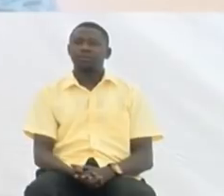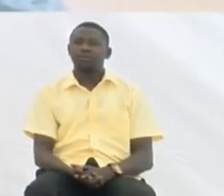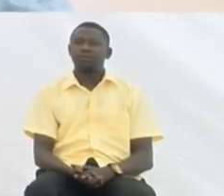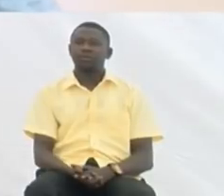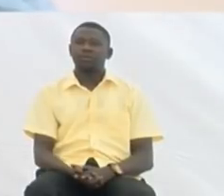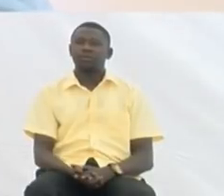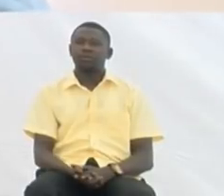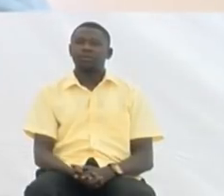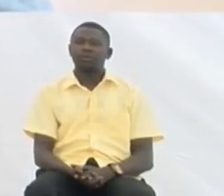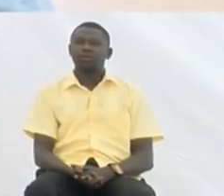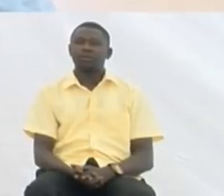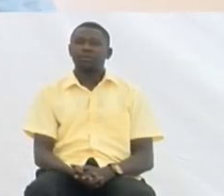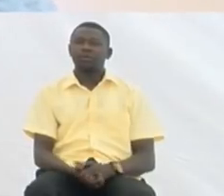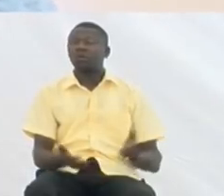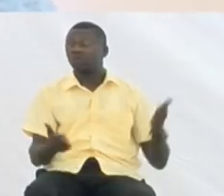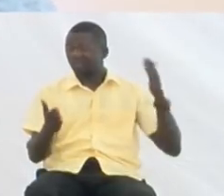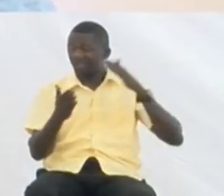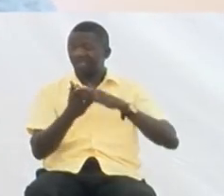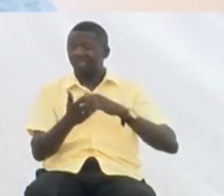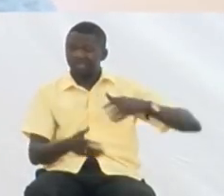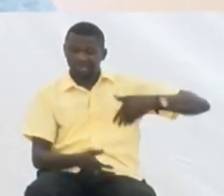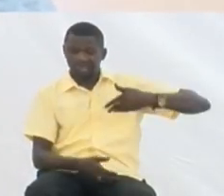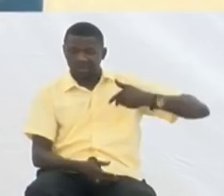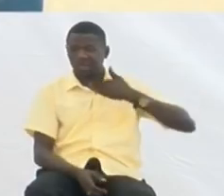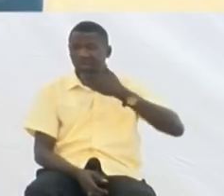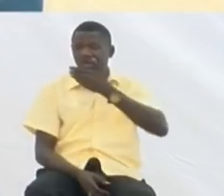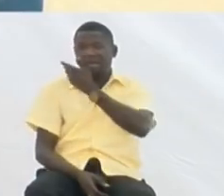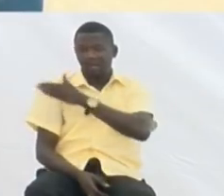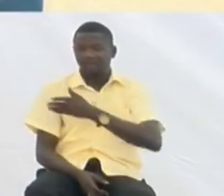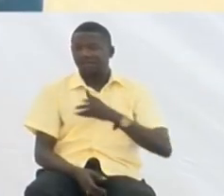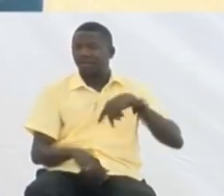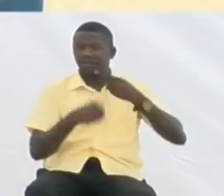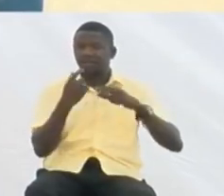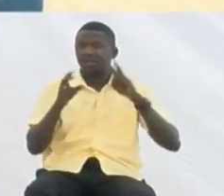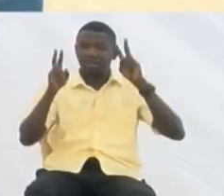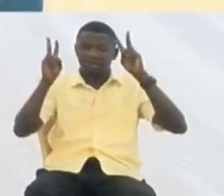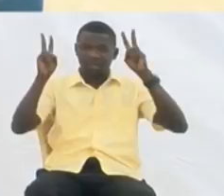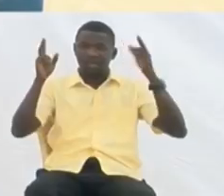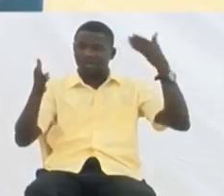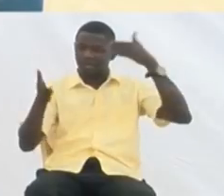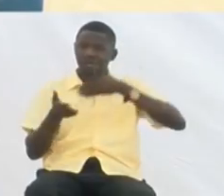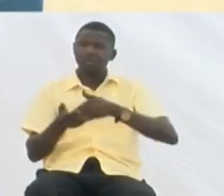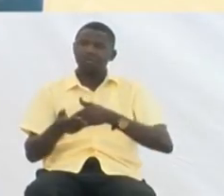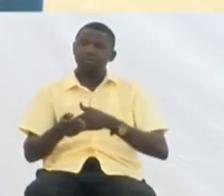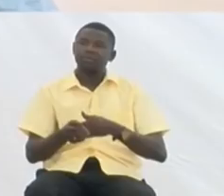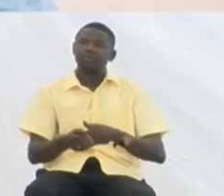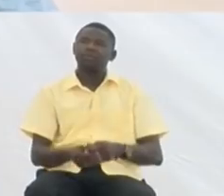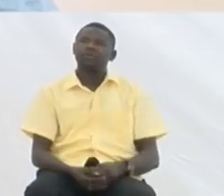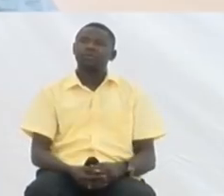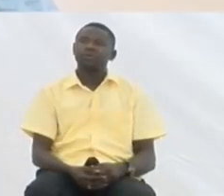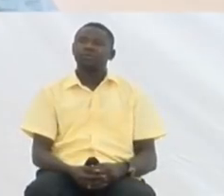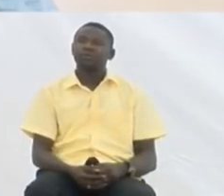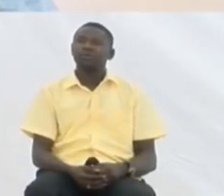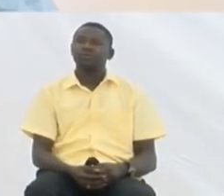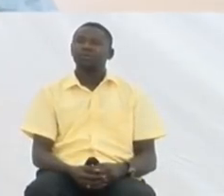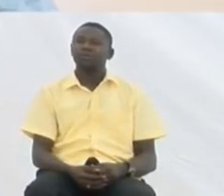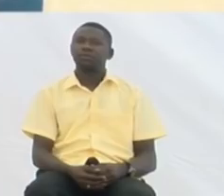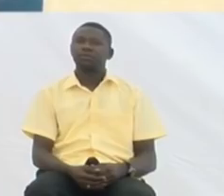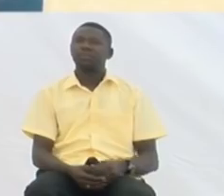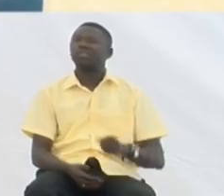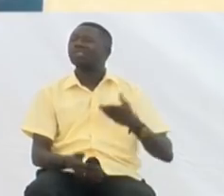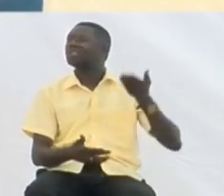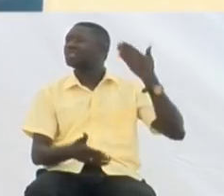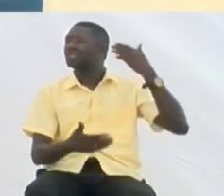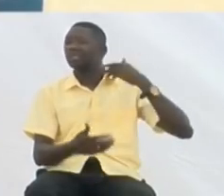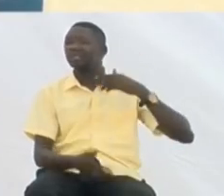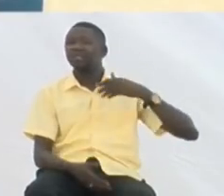atara. Until Jawara left and Yaya came. Jawara Jamano nte fututa atara nindingodo. During Jawara's time, I